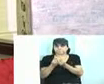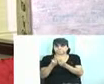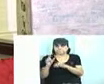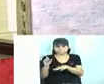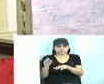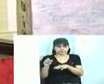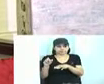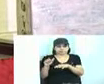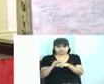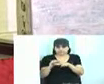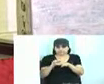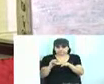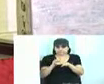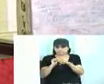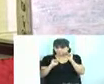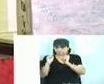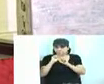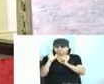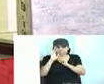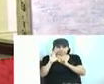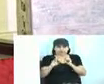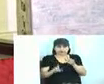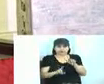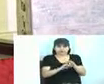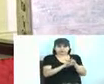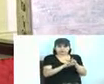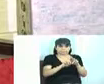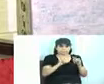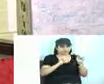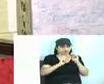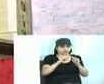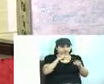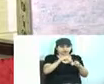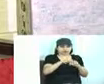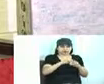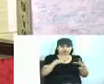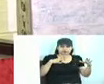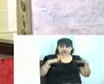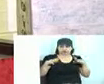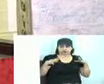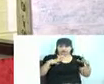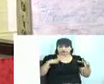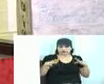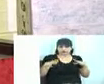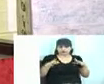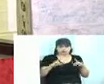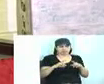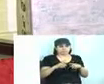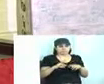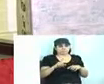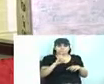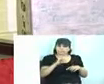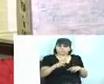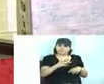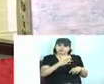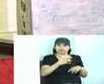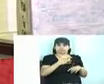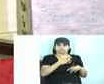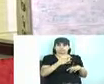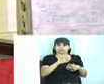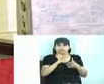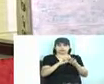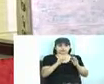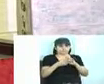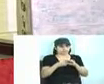for a play that they're going to be premiering at a theater in Hollywood. But they are just so moved by the story